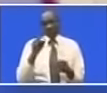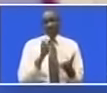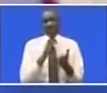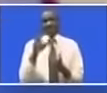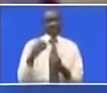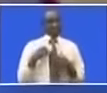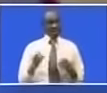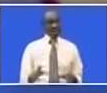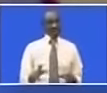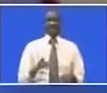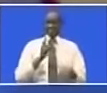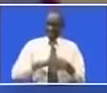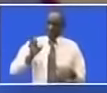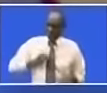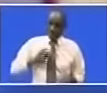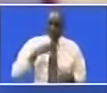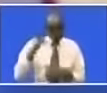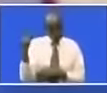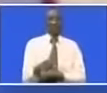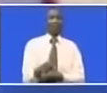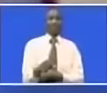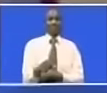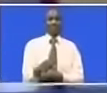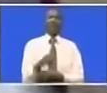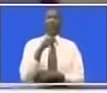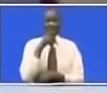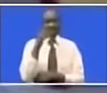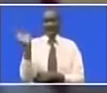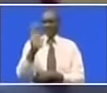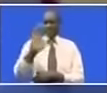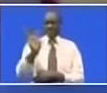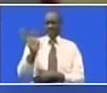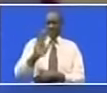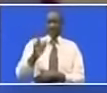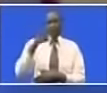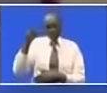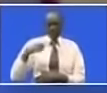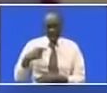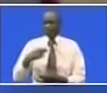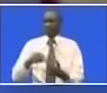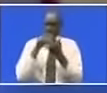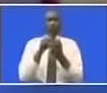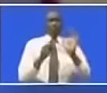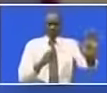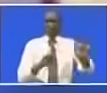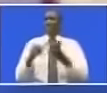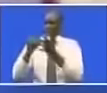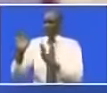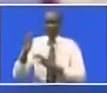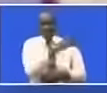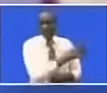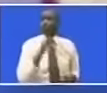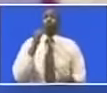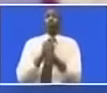now when women want to show up, and then men will simply say, no, but you have got your slots, you have got your special seats, what are you